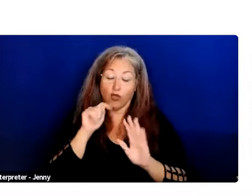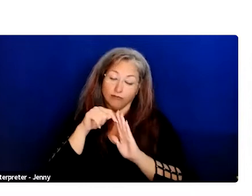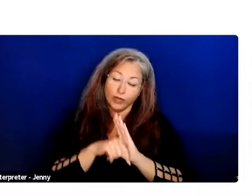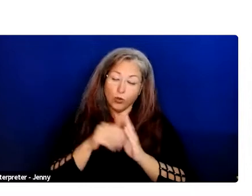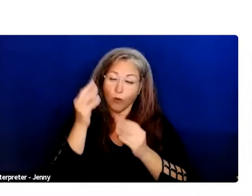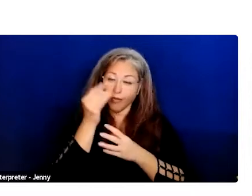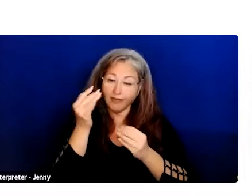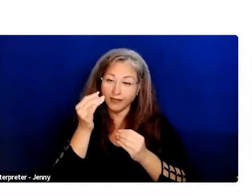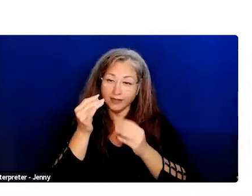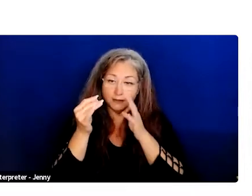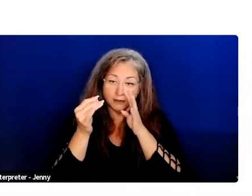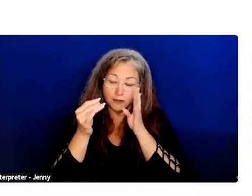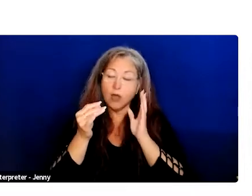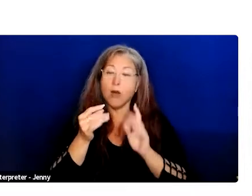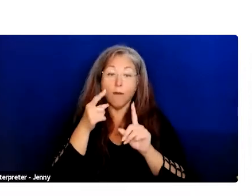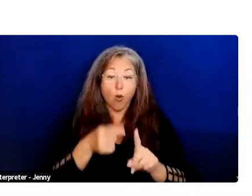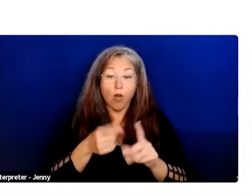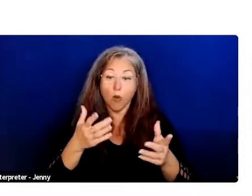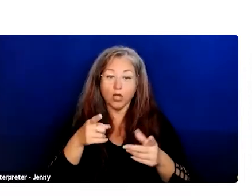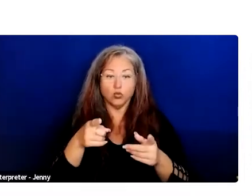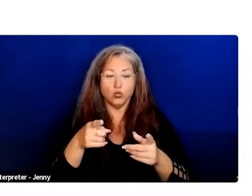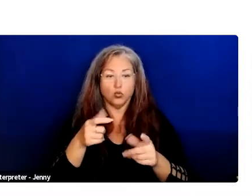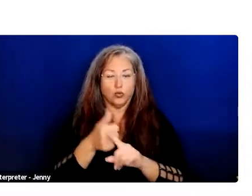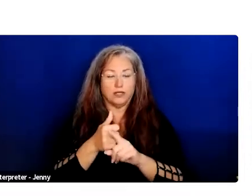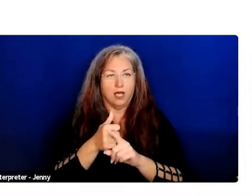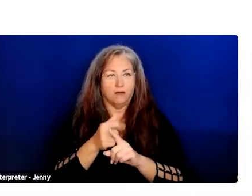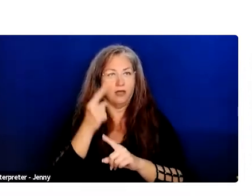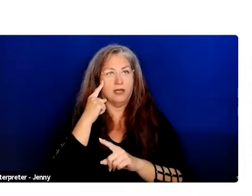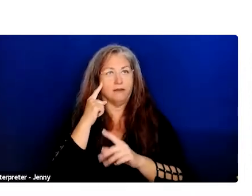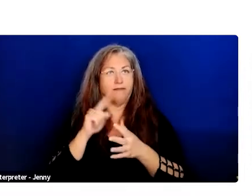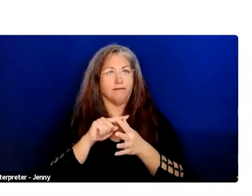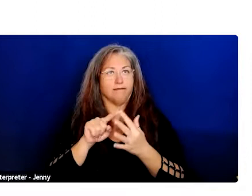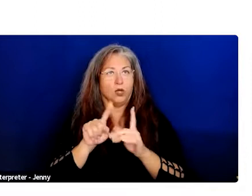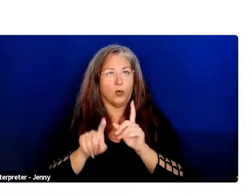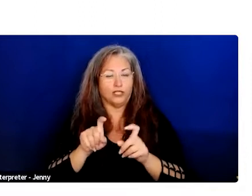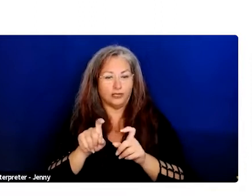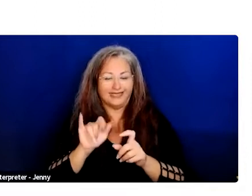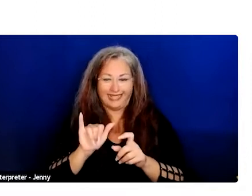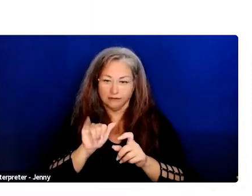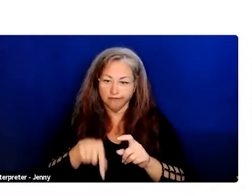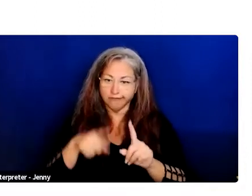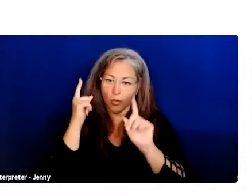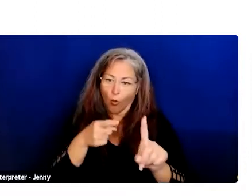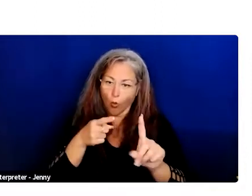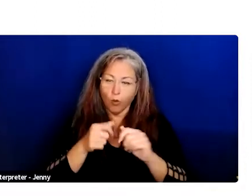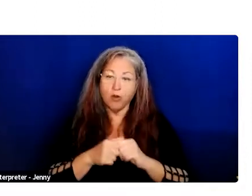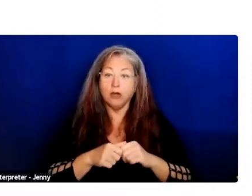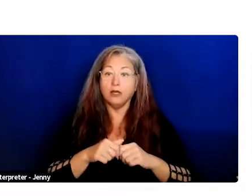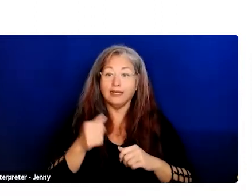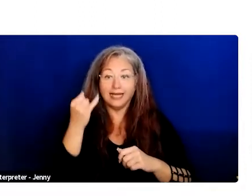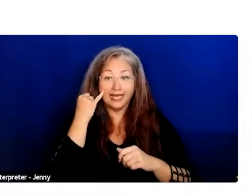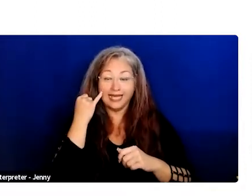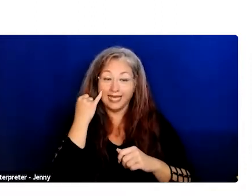organization, is allowing you to come up with the questions that you want to ask. That's the whole point of this. And so if we don't get